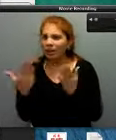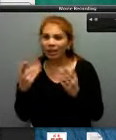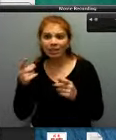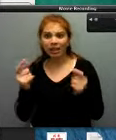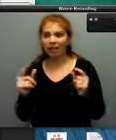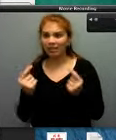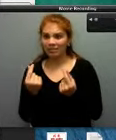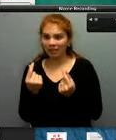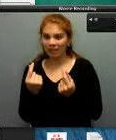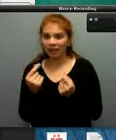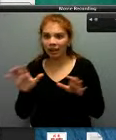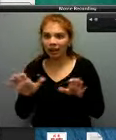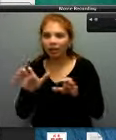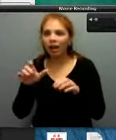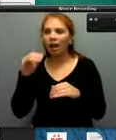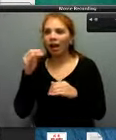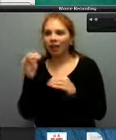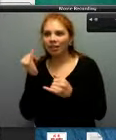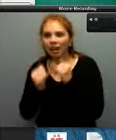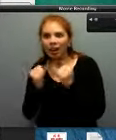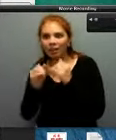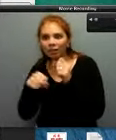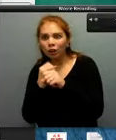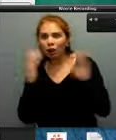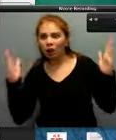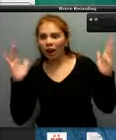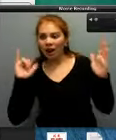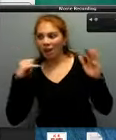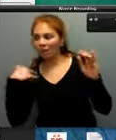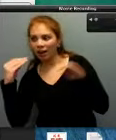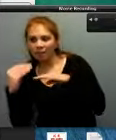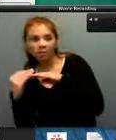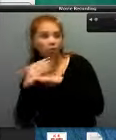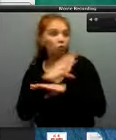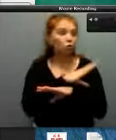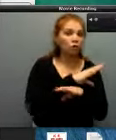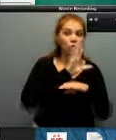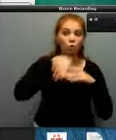year and have that influence the whole evaluation.